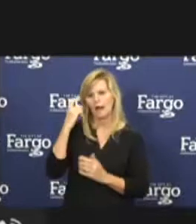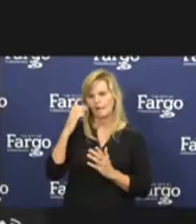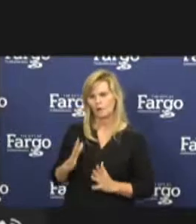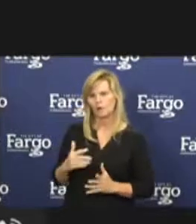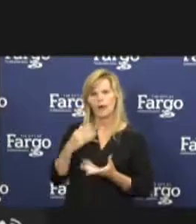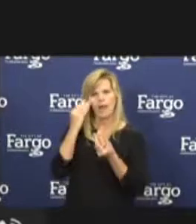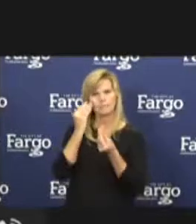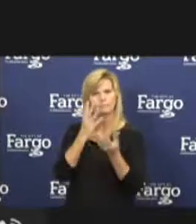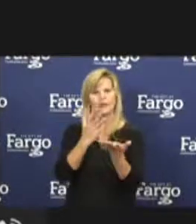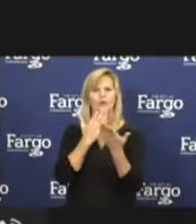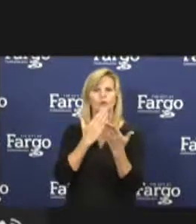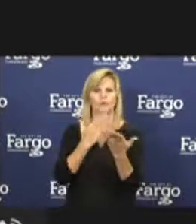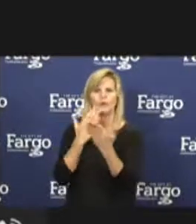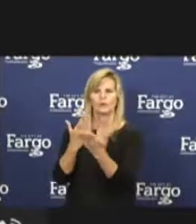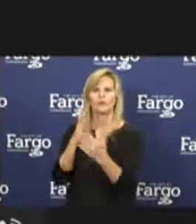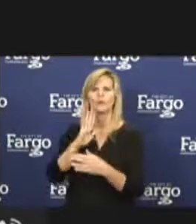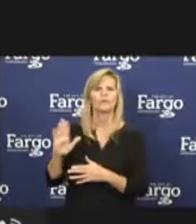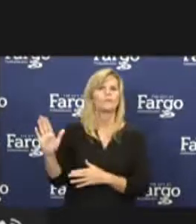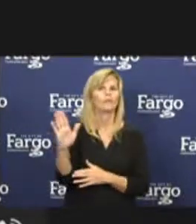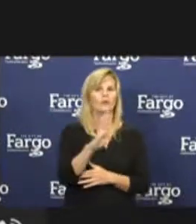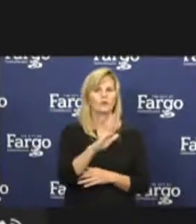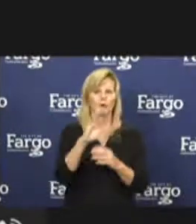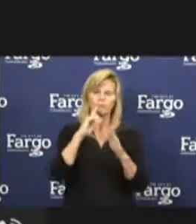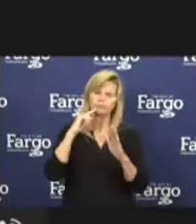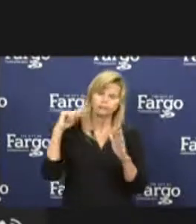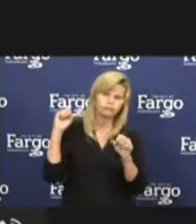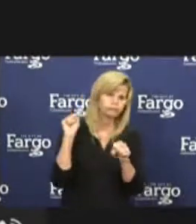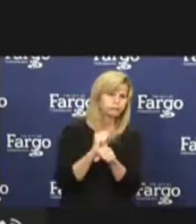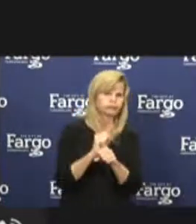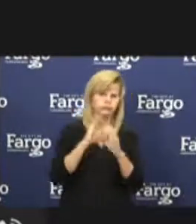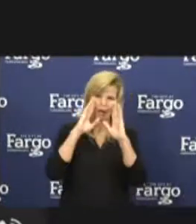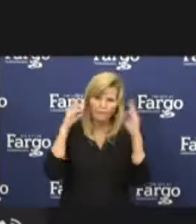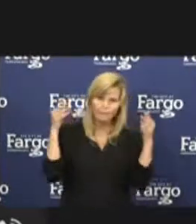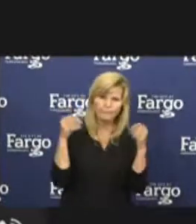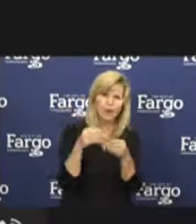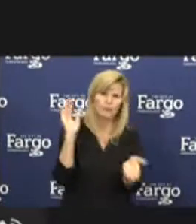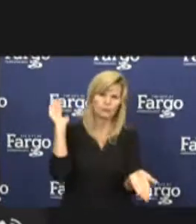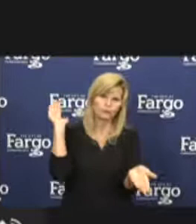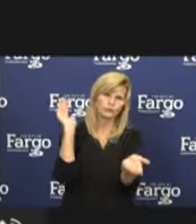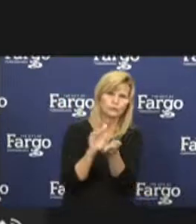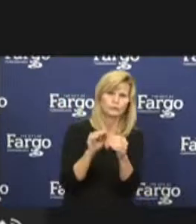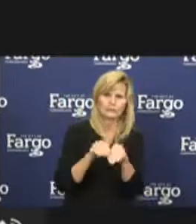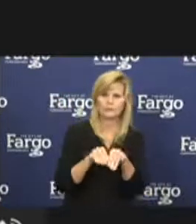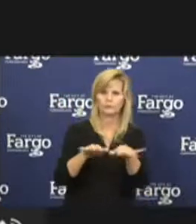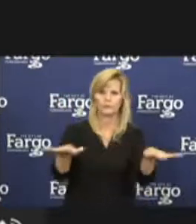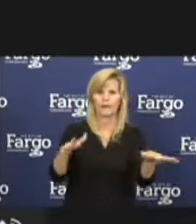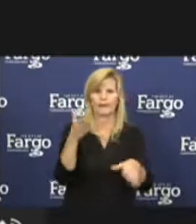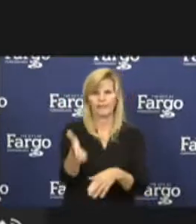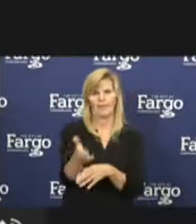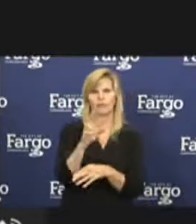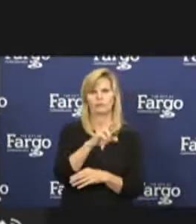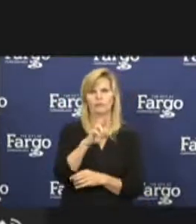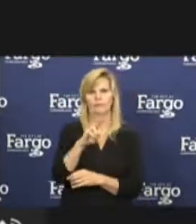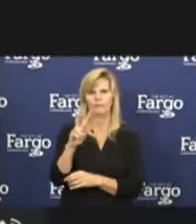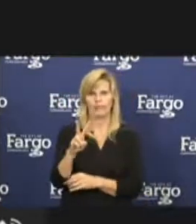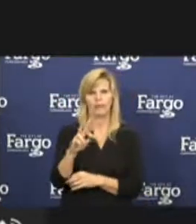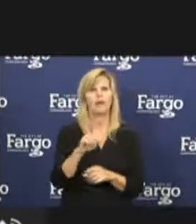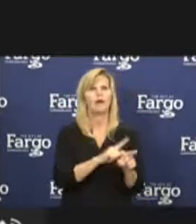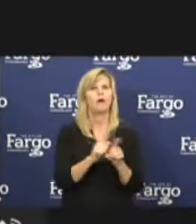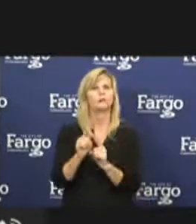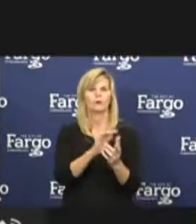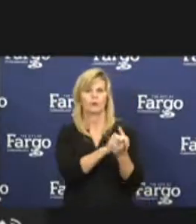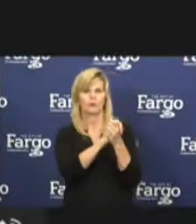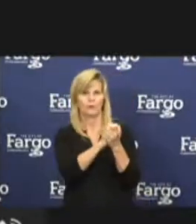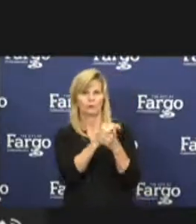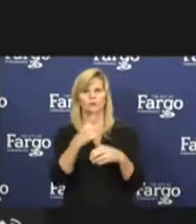extend gratitude for your intense focus on reducing the spread of COVID-19 in the Red River Valley, and I want to congratulate you